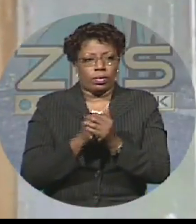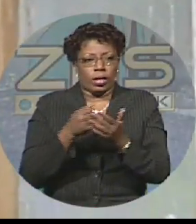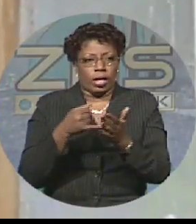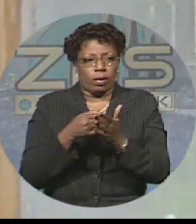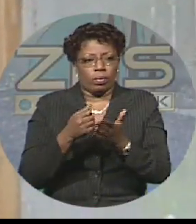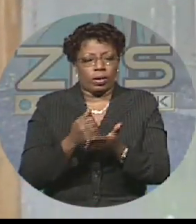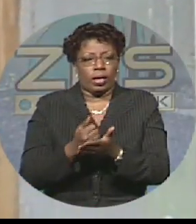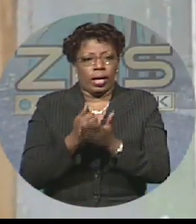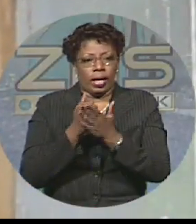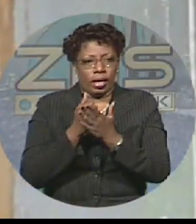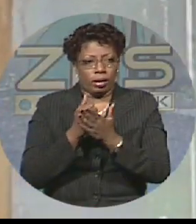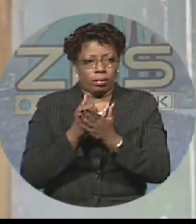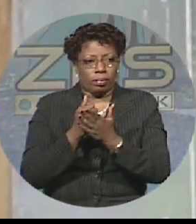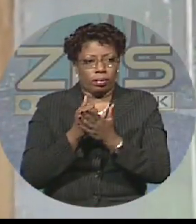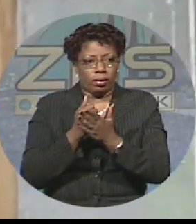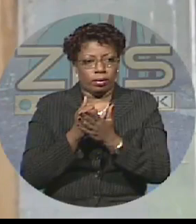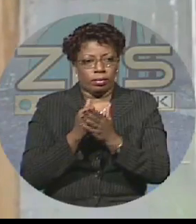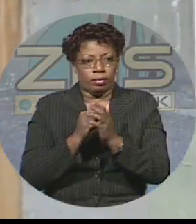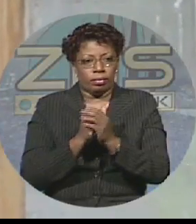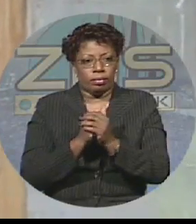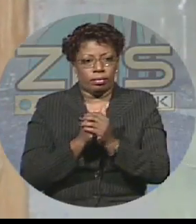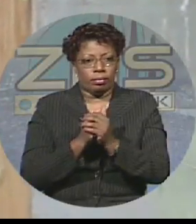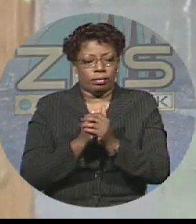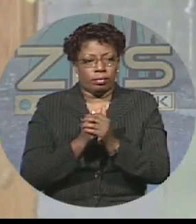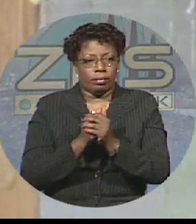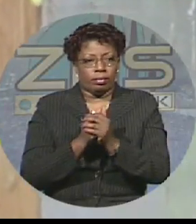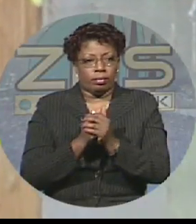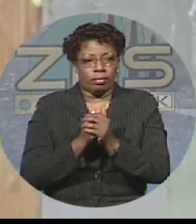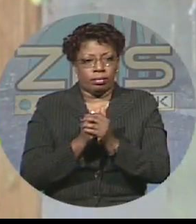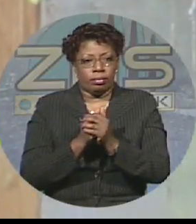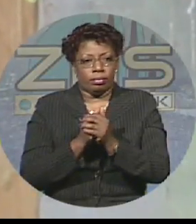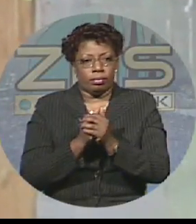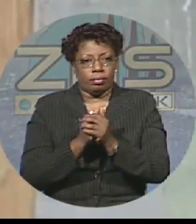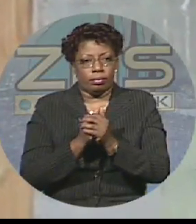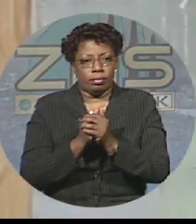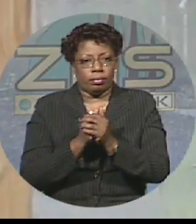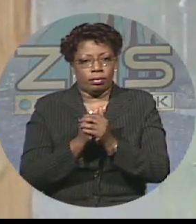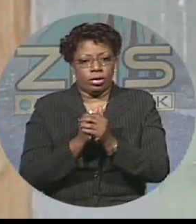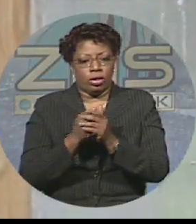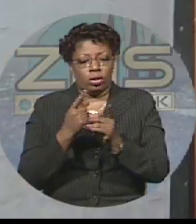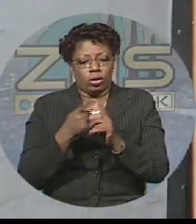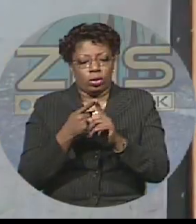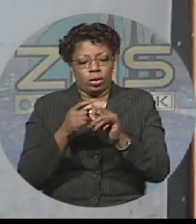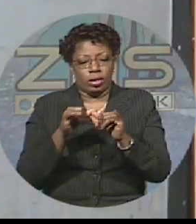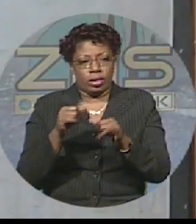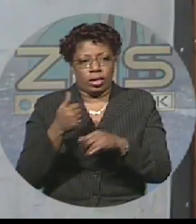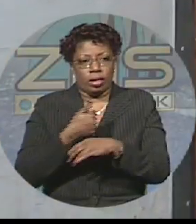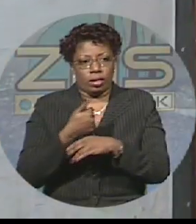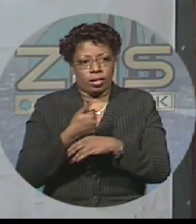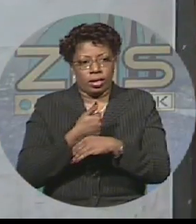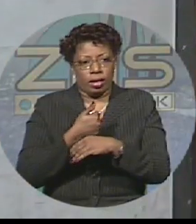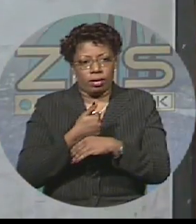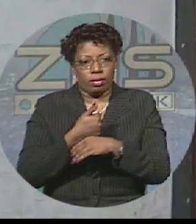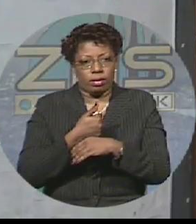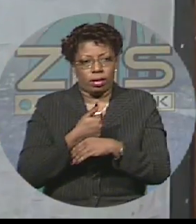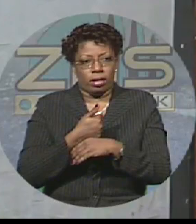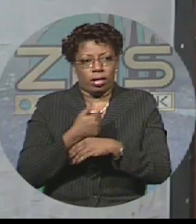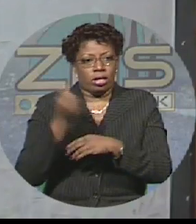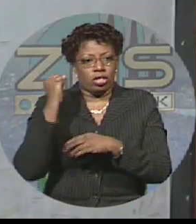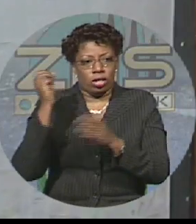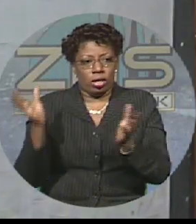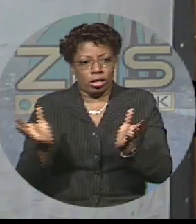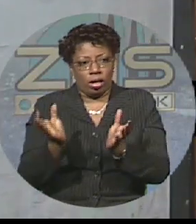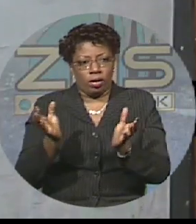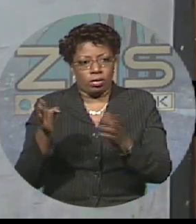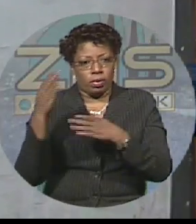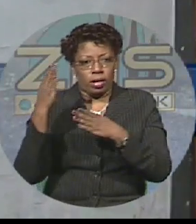help BAMSI and the government and all of us sustain ourselves. Now, Davis is strongly encouraging all